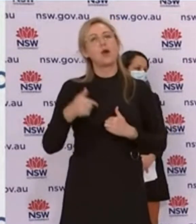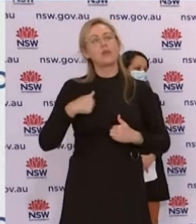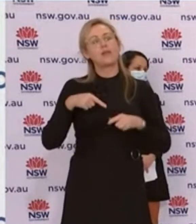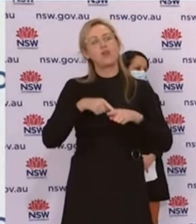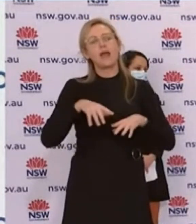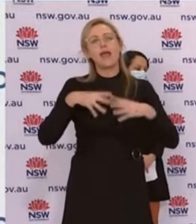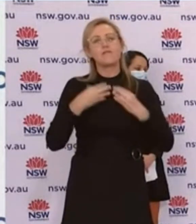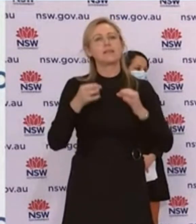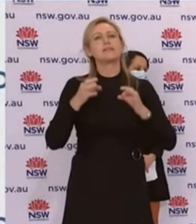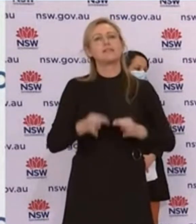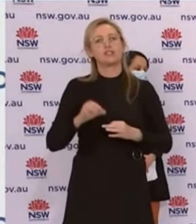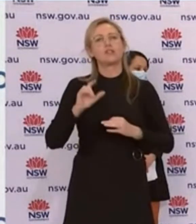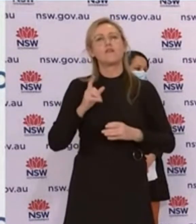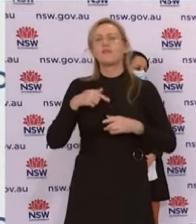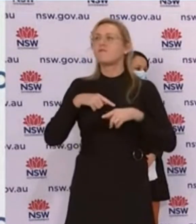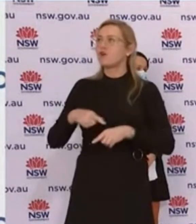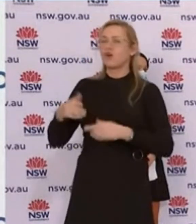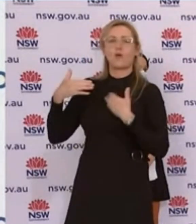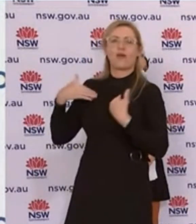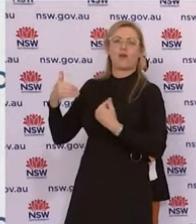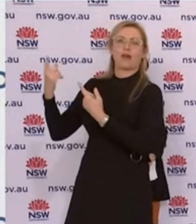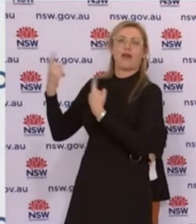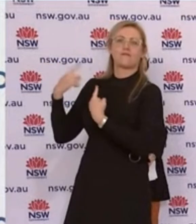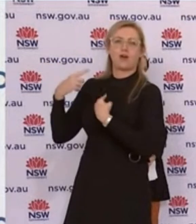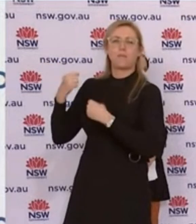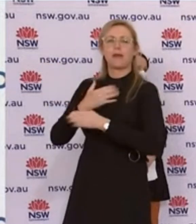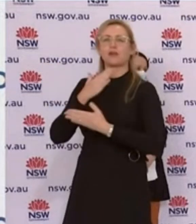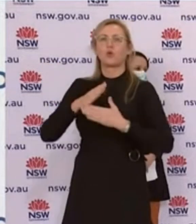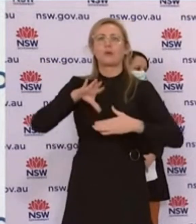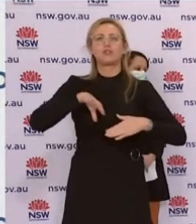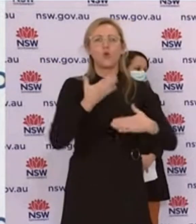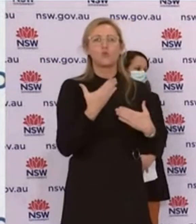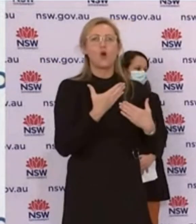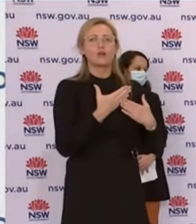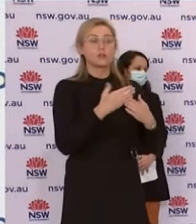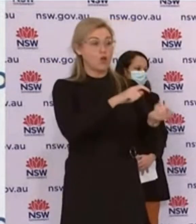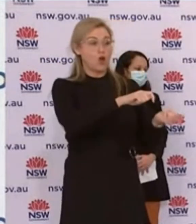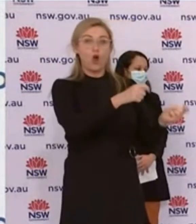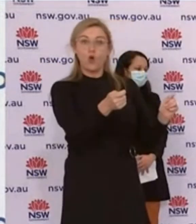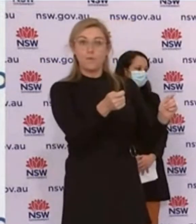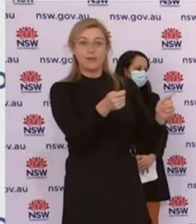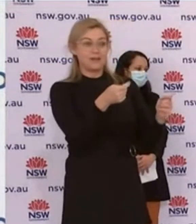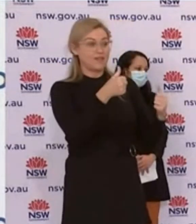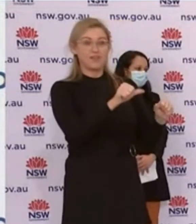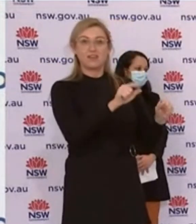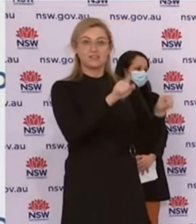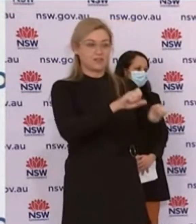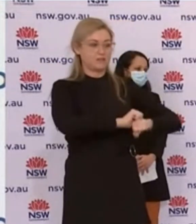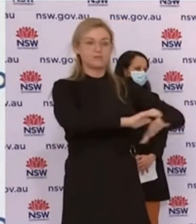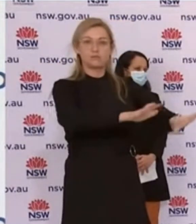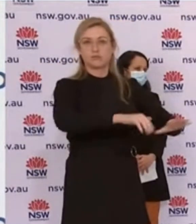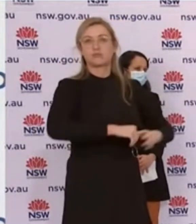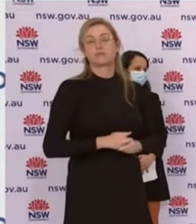on the health advice. They're precautionary to make sure that we don't have outbreaks, and there is a potential for regional New South Wales to